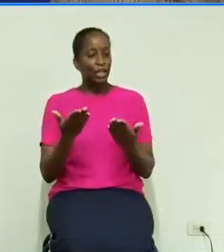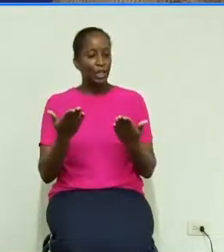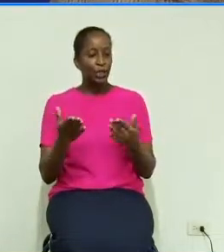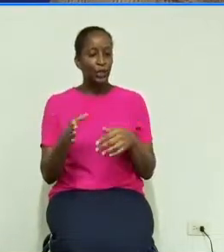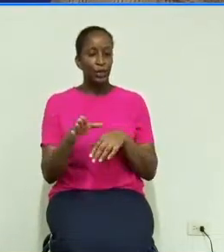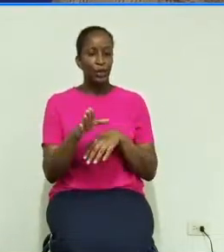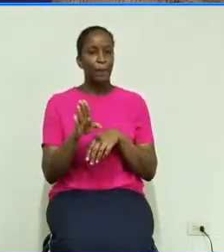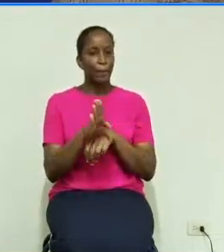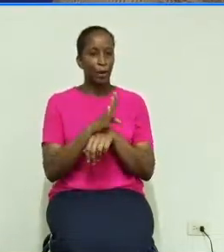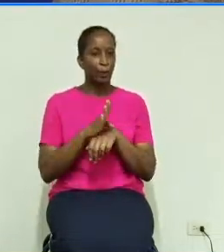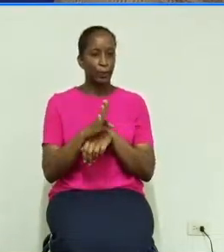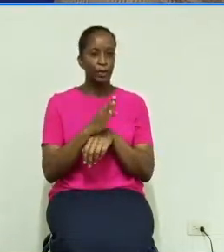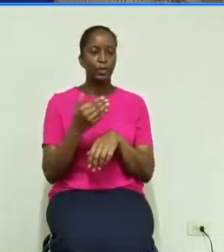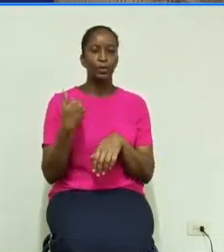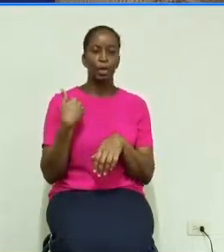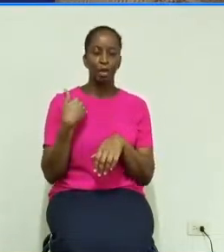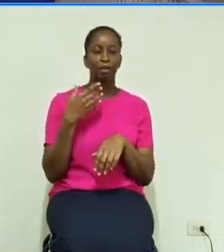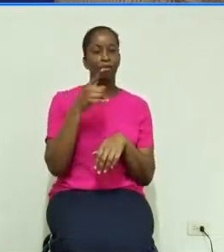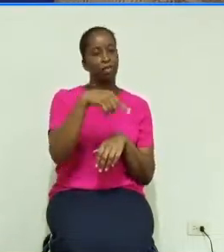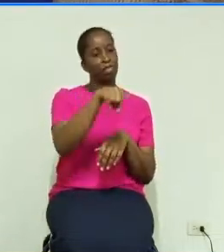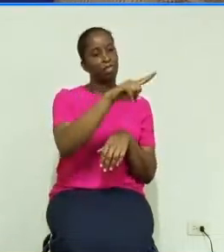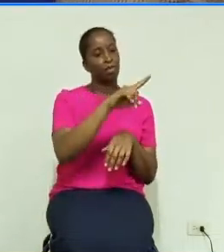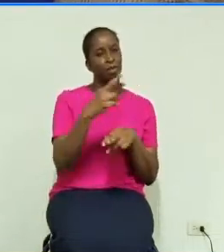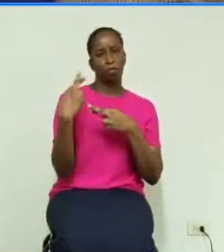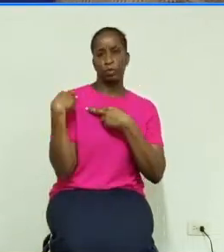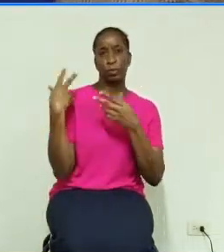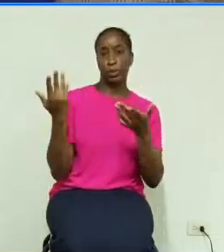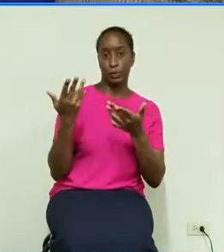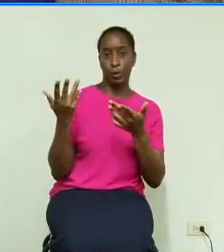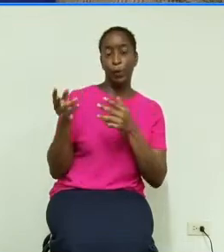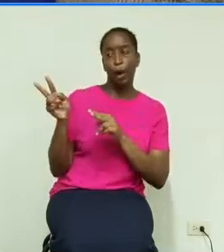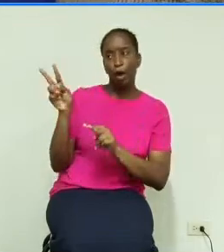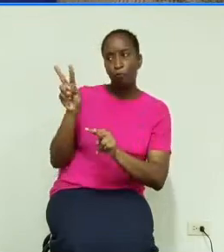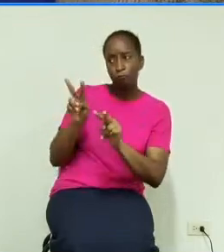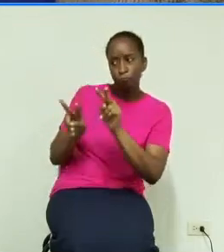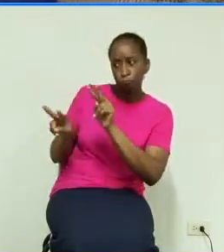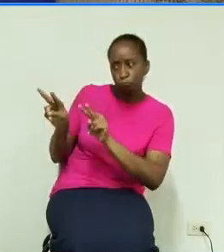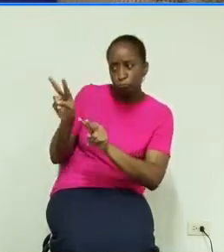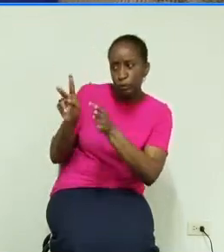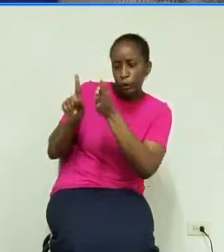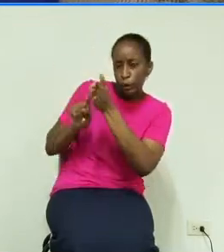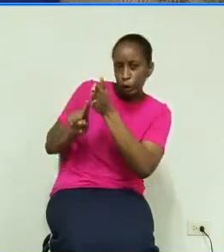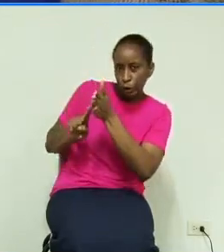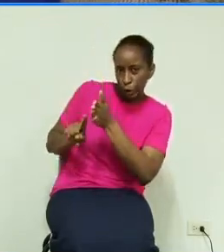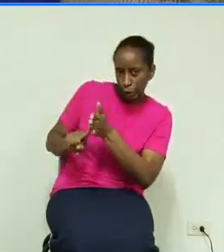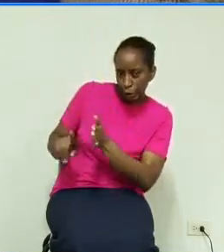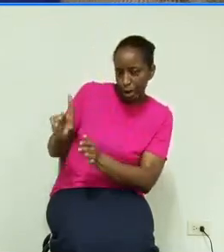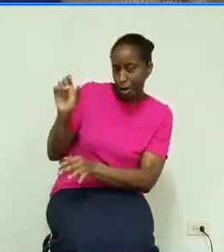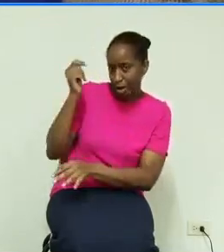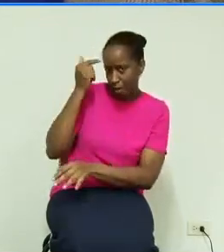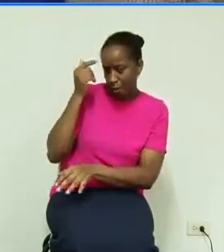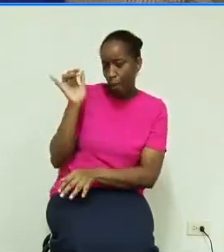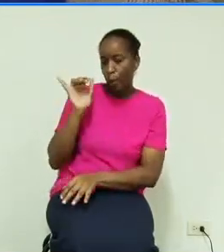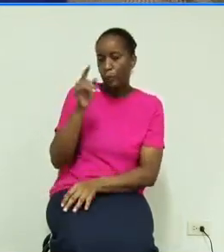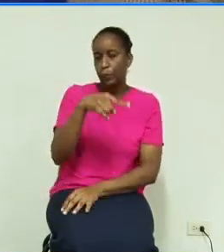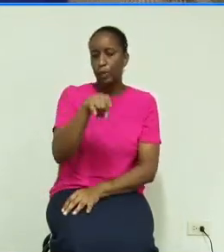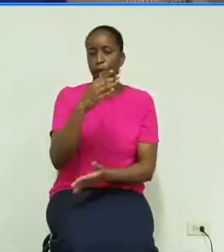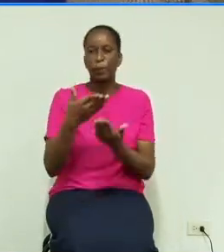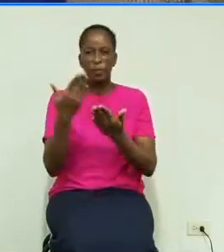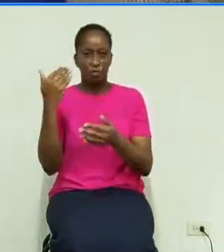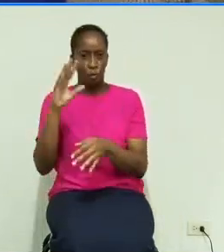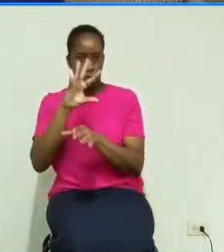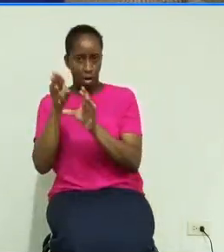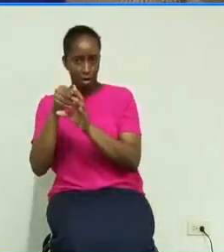statespersons. And we've seen that. That's what currently obtains. And the blend also with